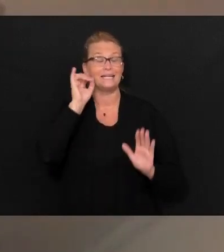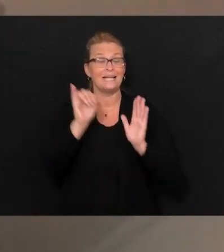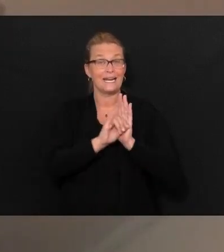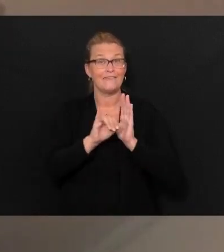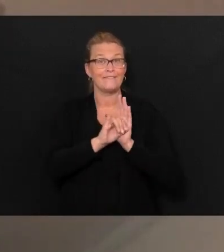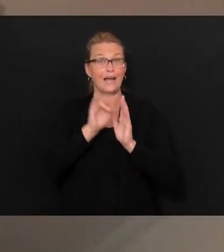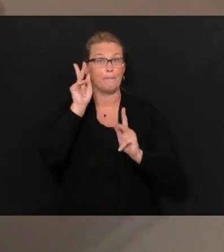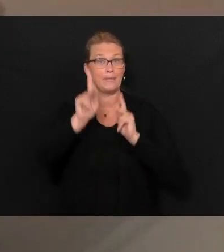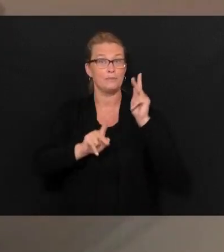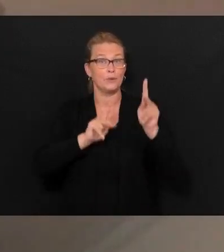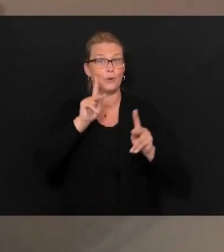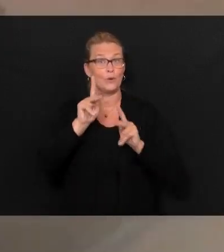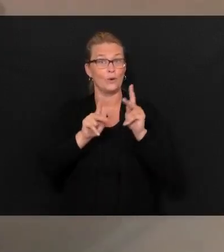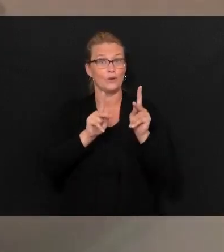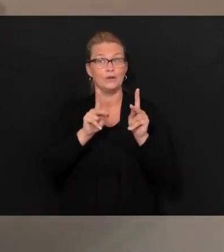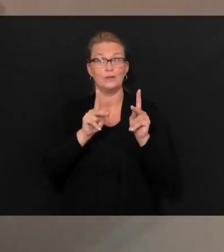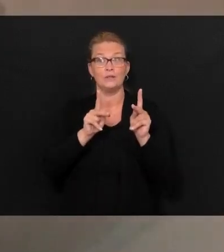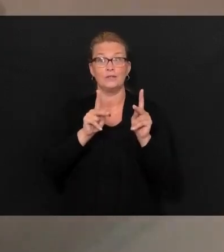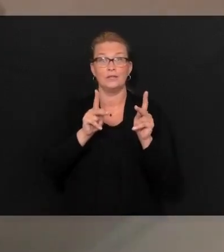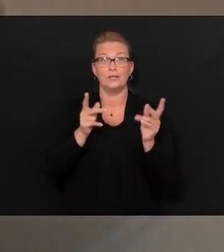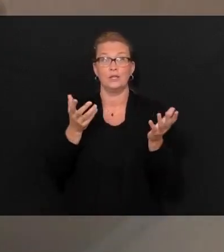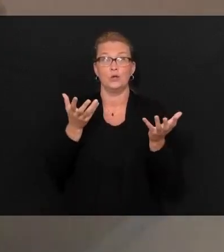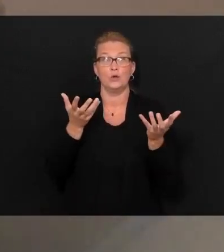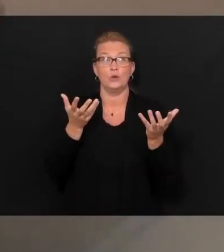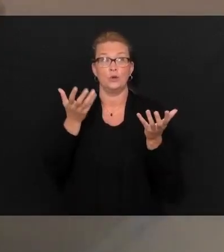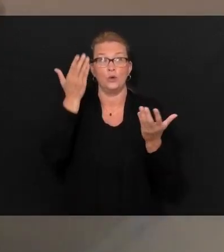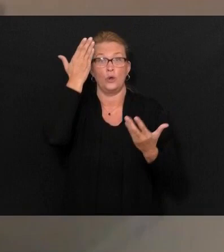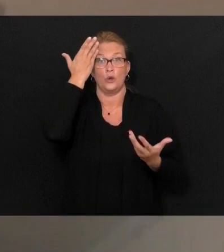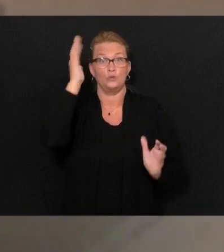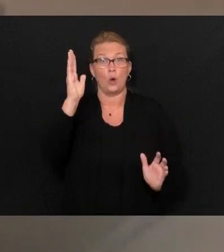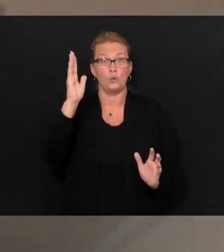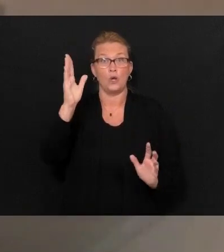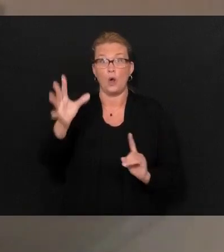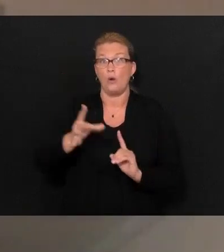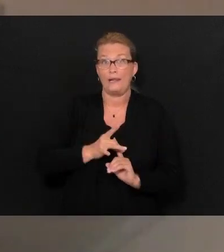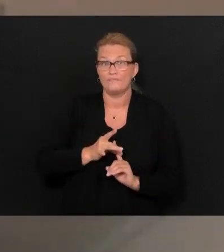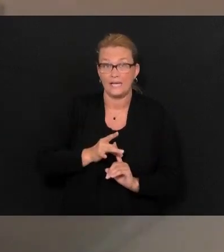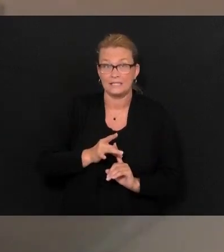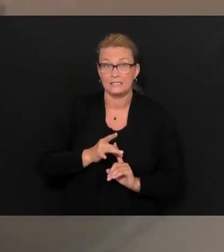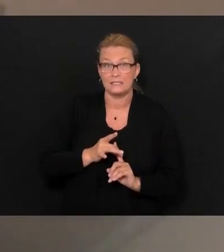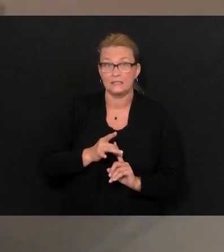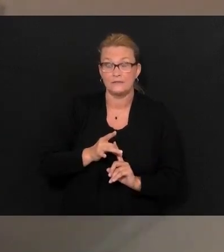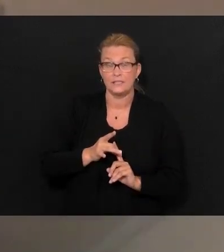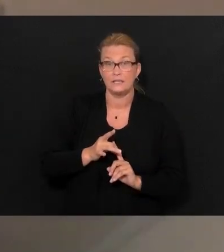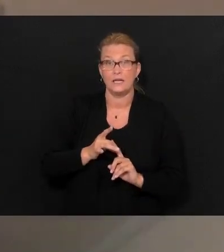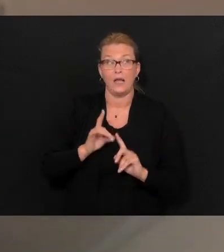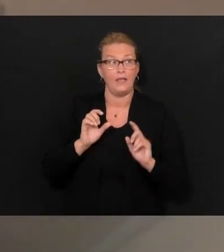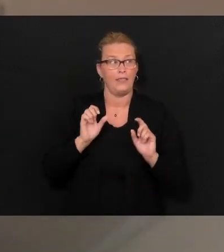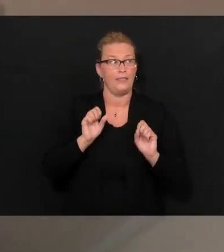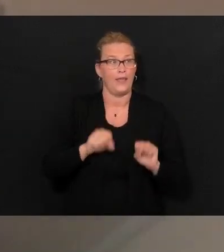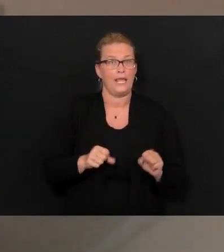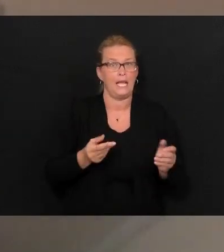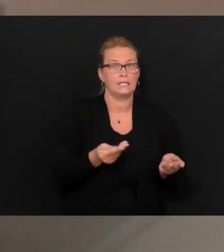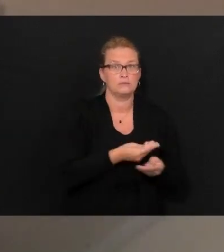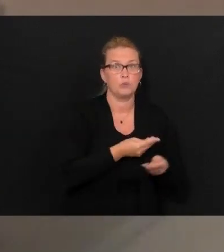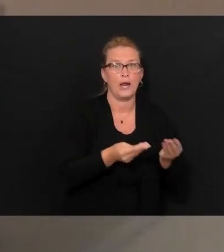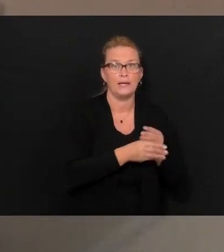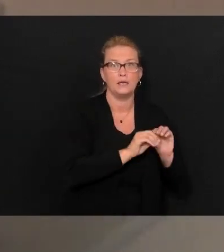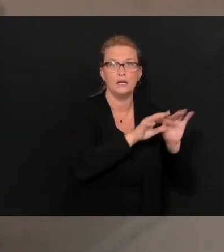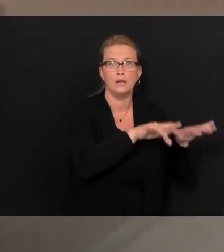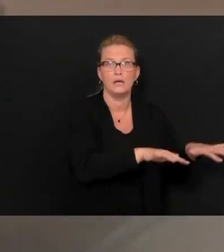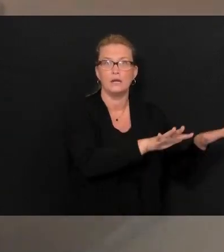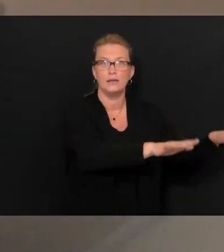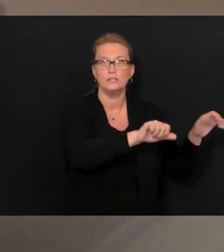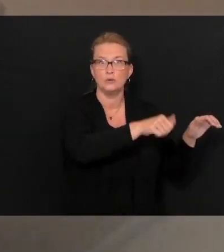that, even though they don't mean to or don't even know they're infected, will and can spread that to other people. So